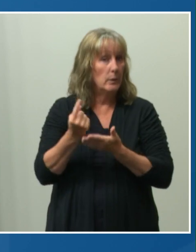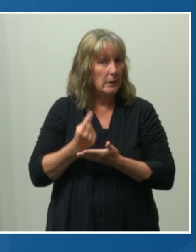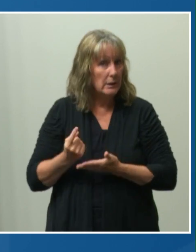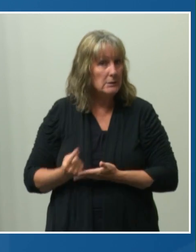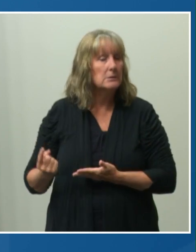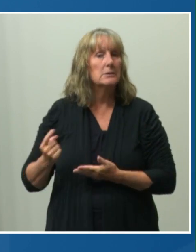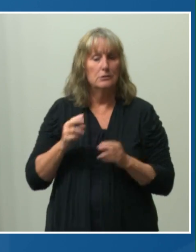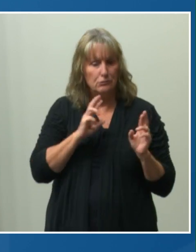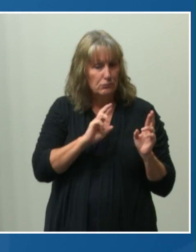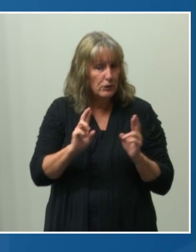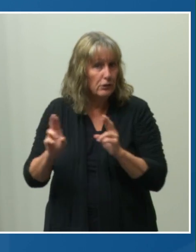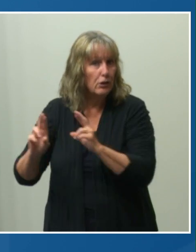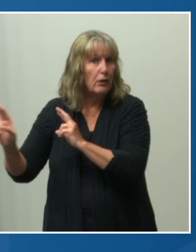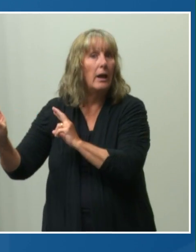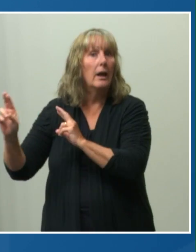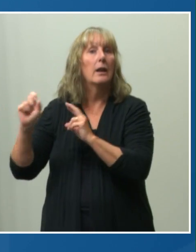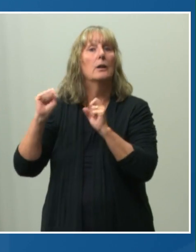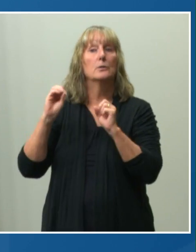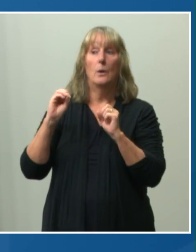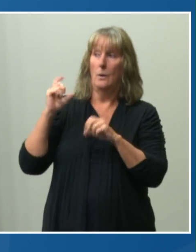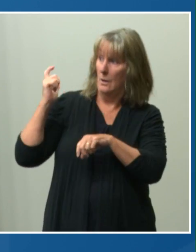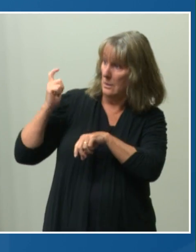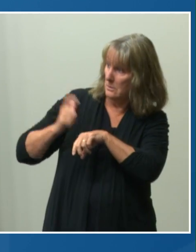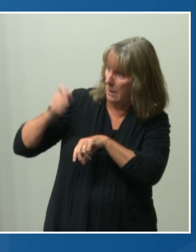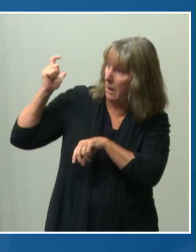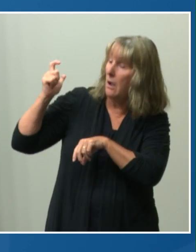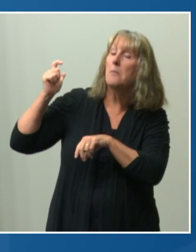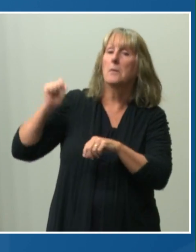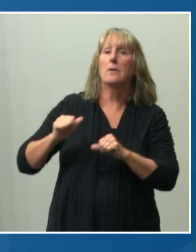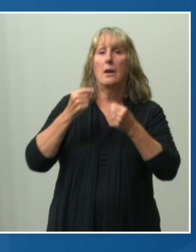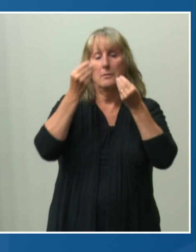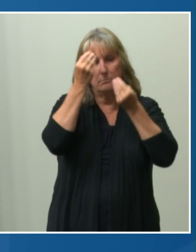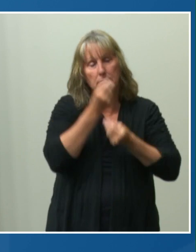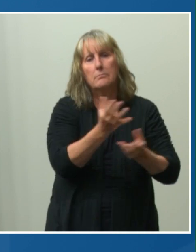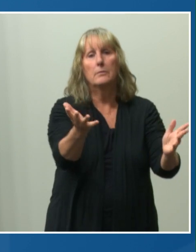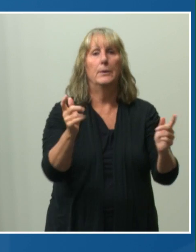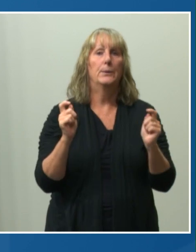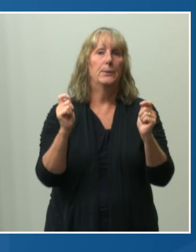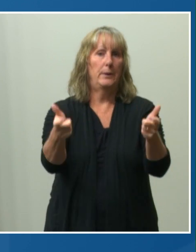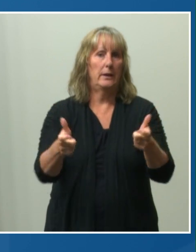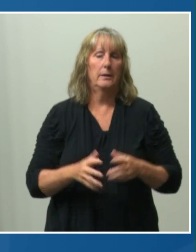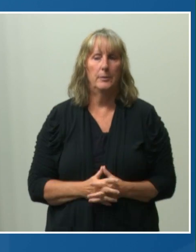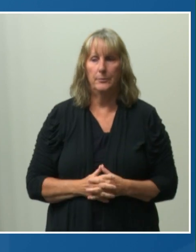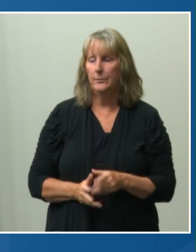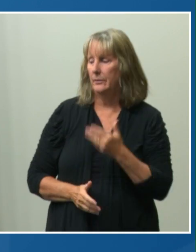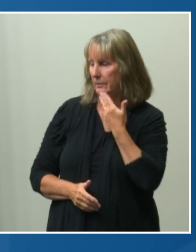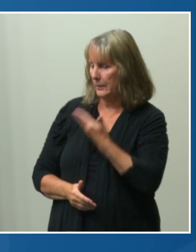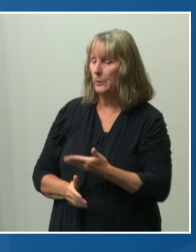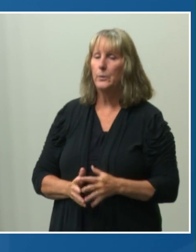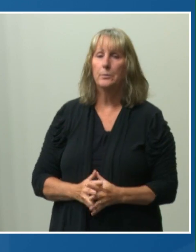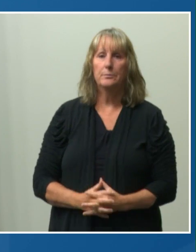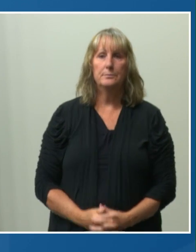and getting everything ready, so we'll be able to respond quickly. All right, thank you.